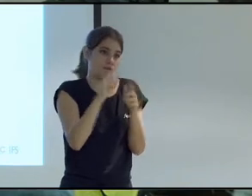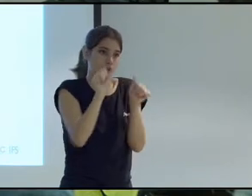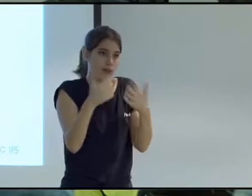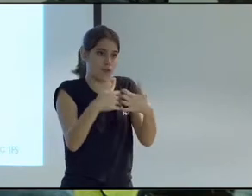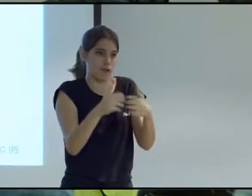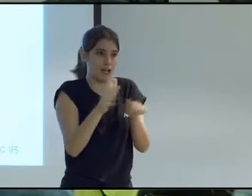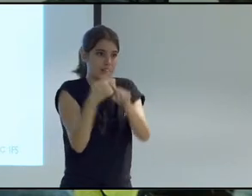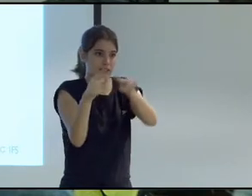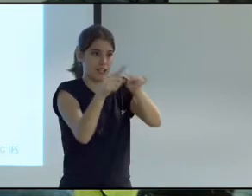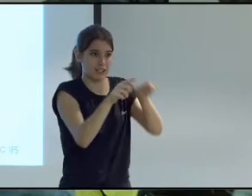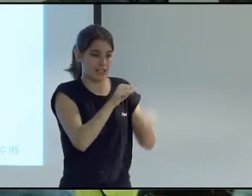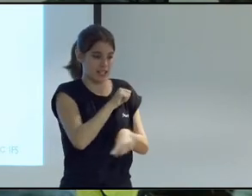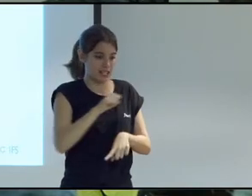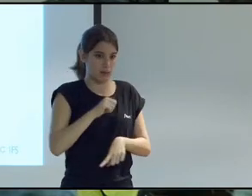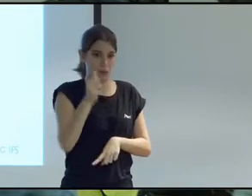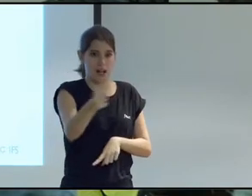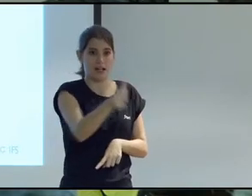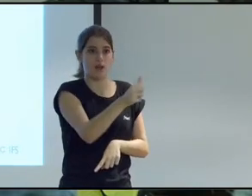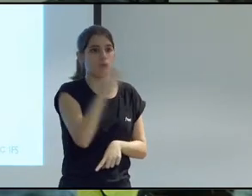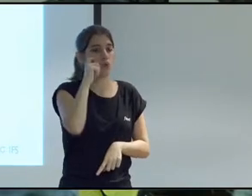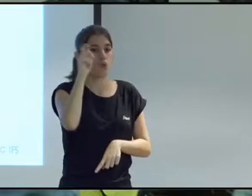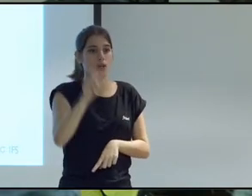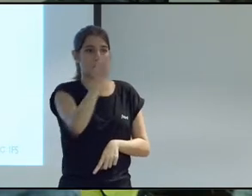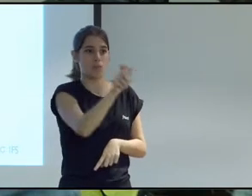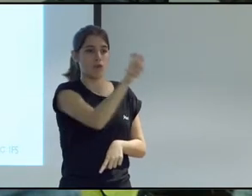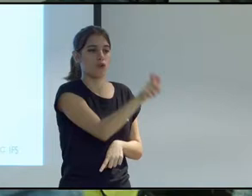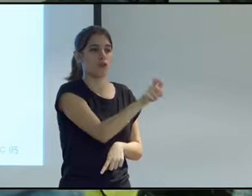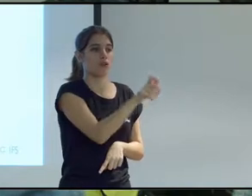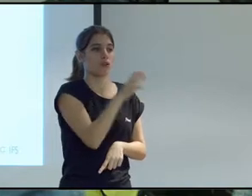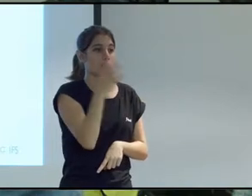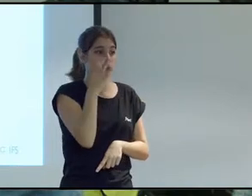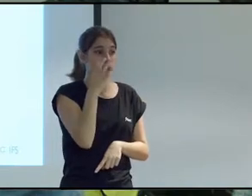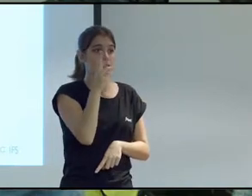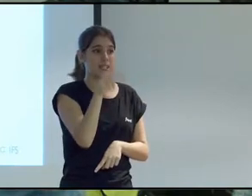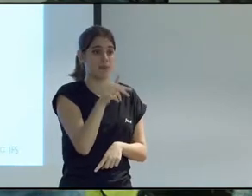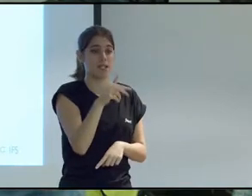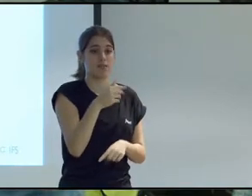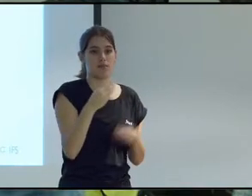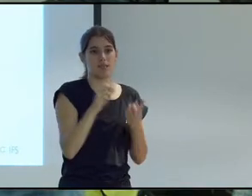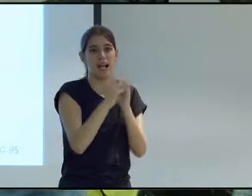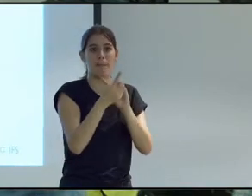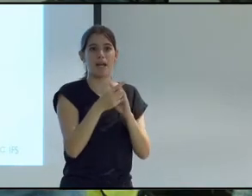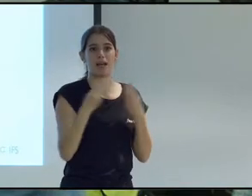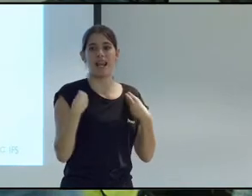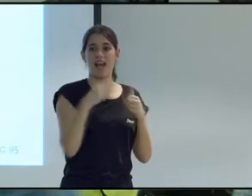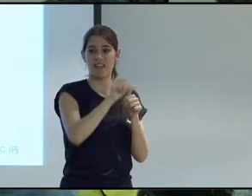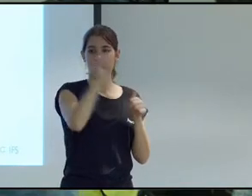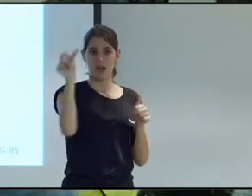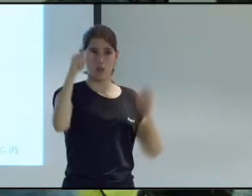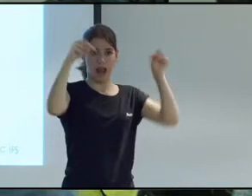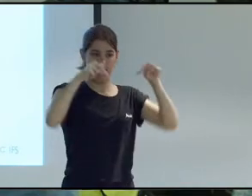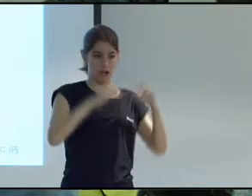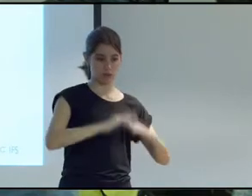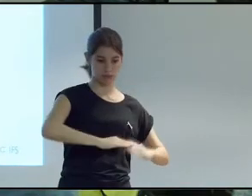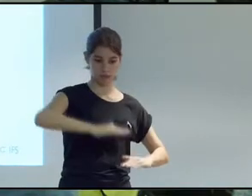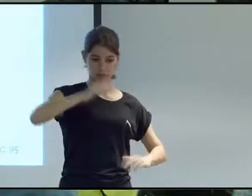way of functioning, and bodies vary, and everything varies throughout life,